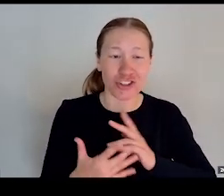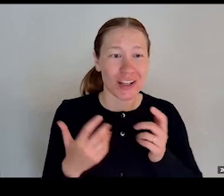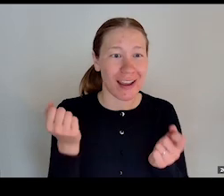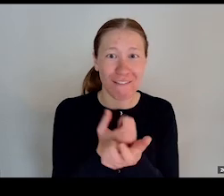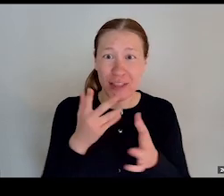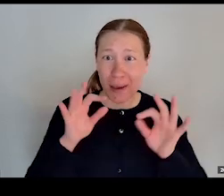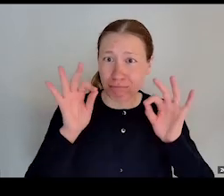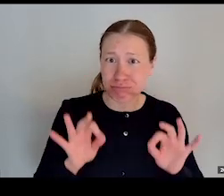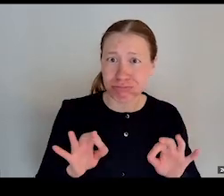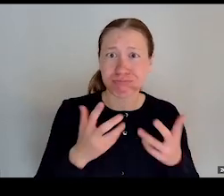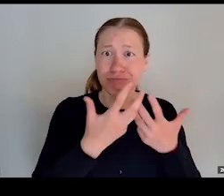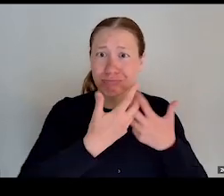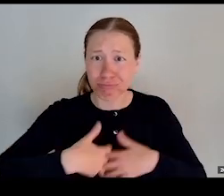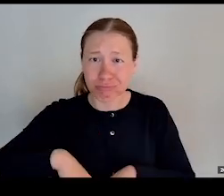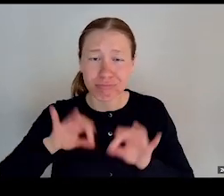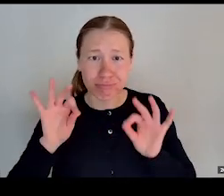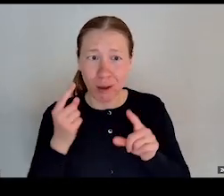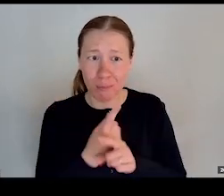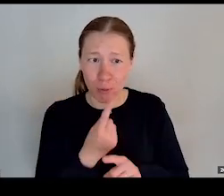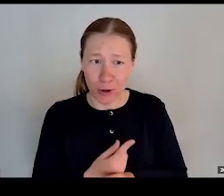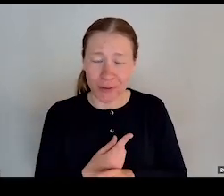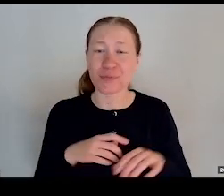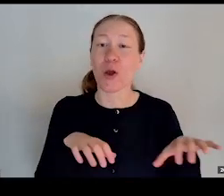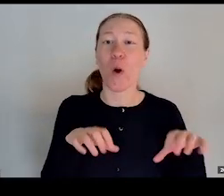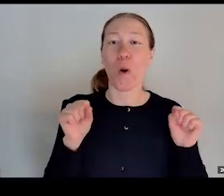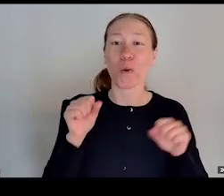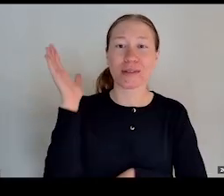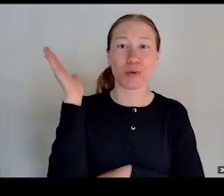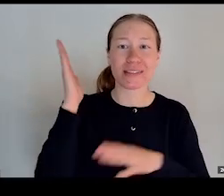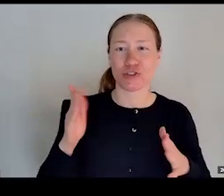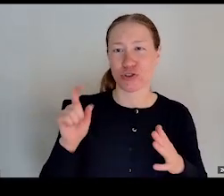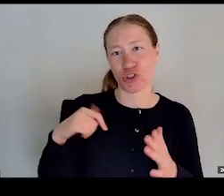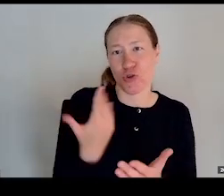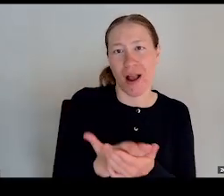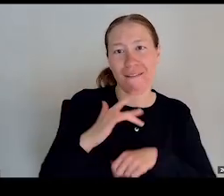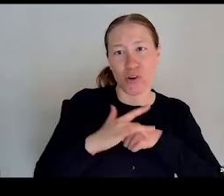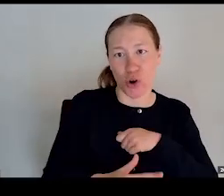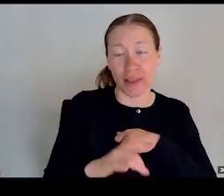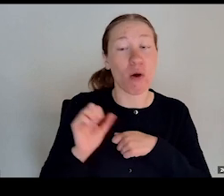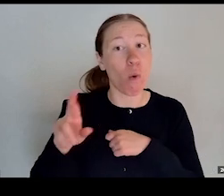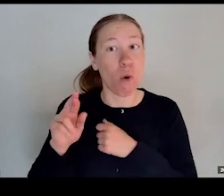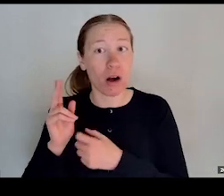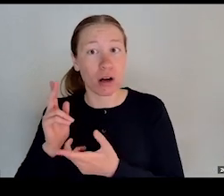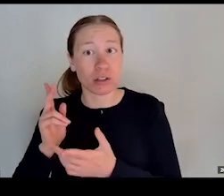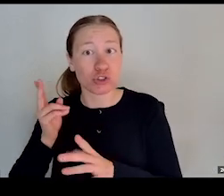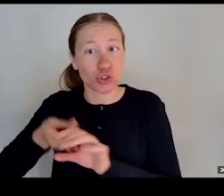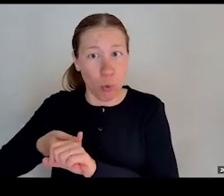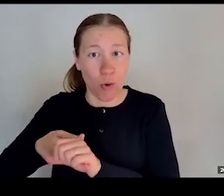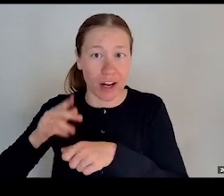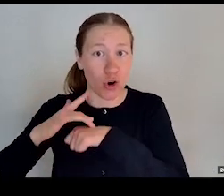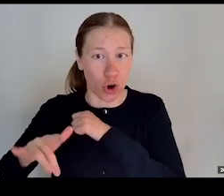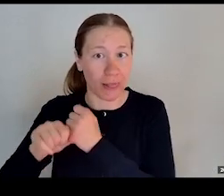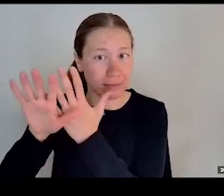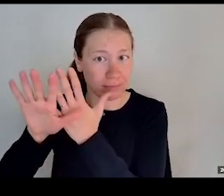running properly. Hosts and presenters should be at the event early, or if they're attending virtually, they should log in early,